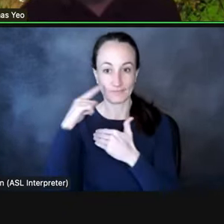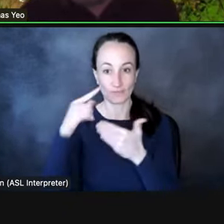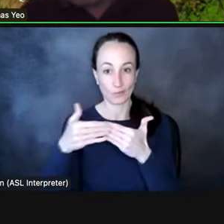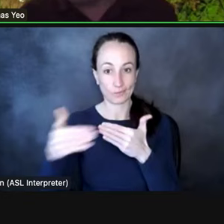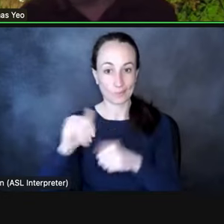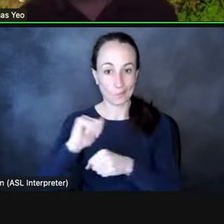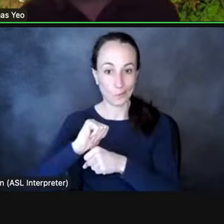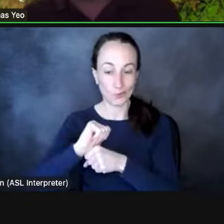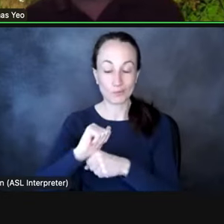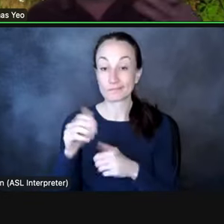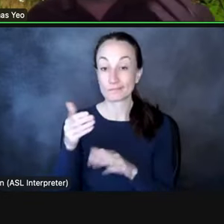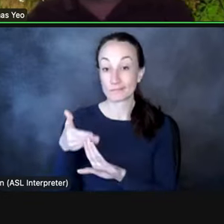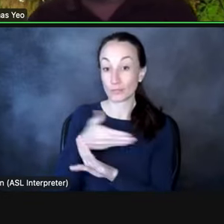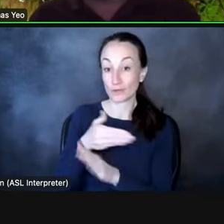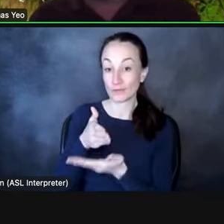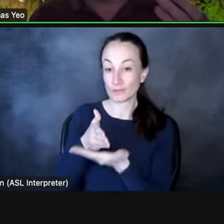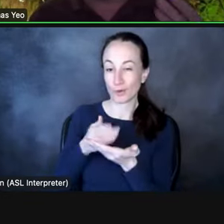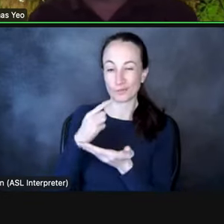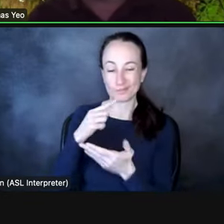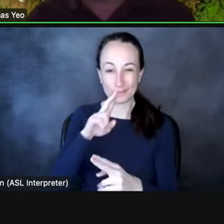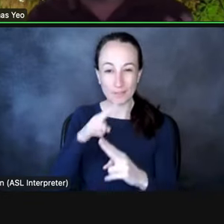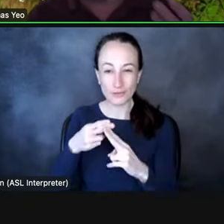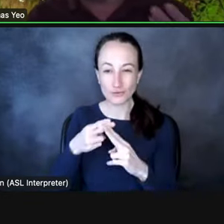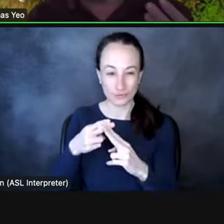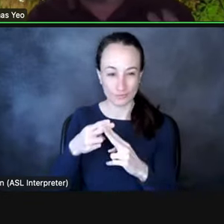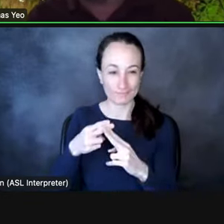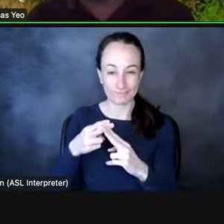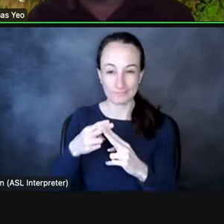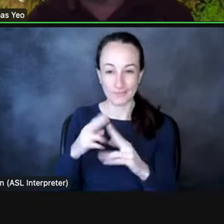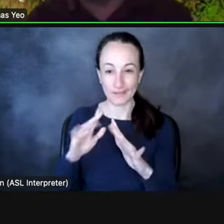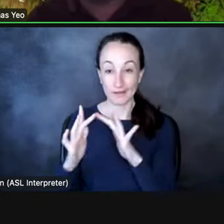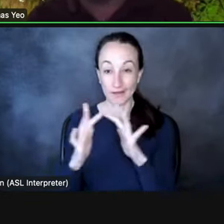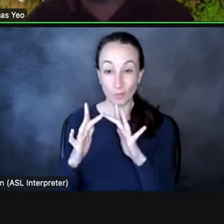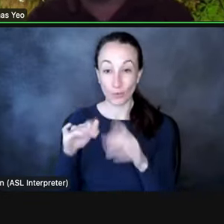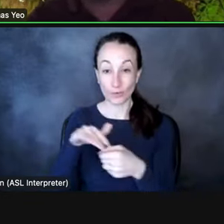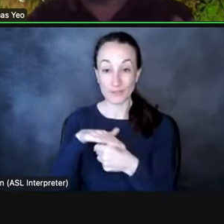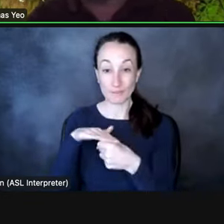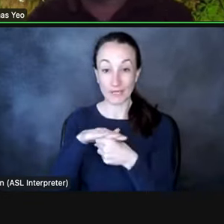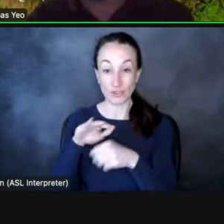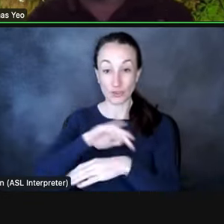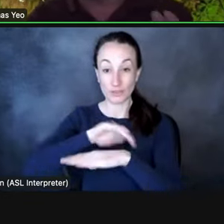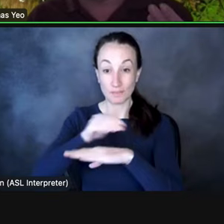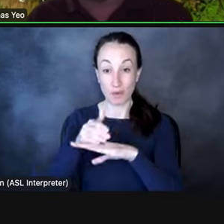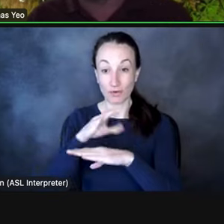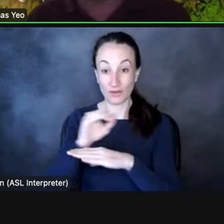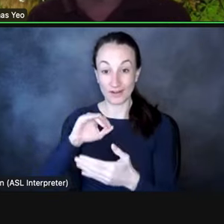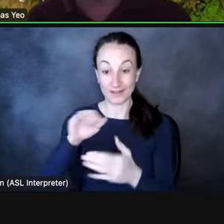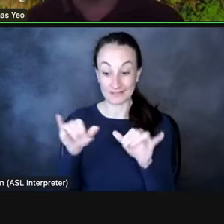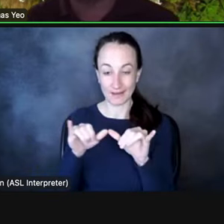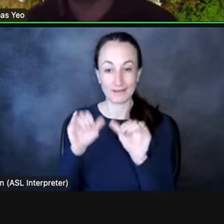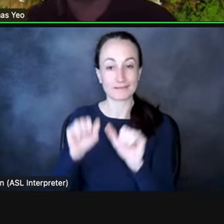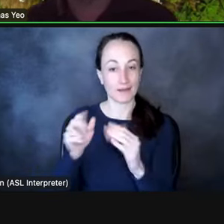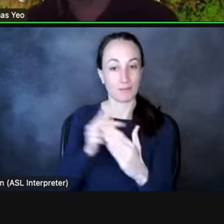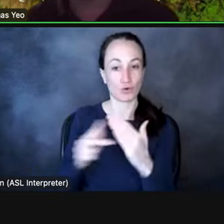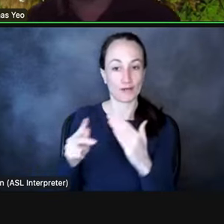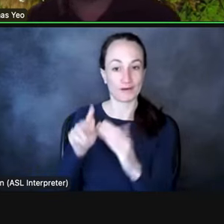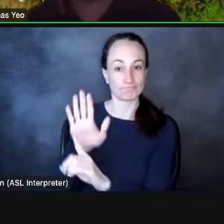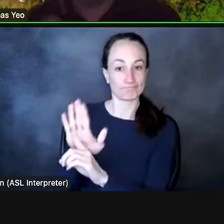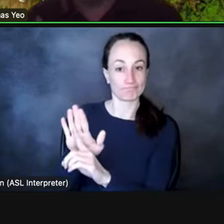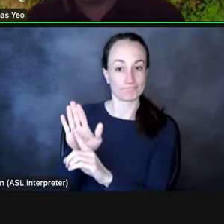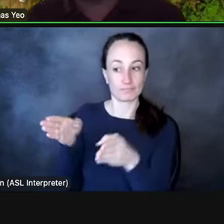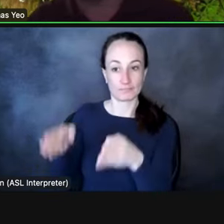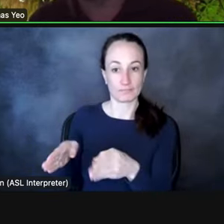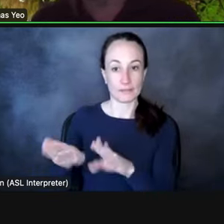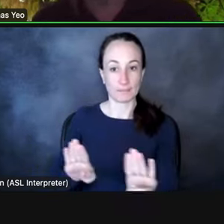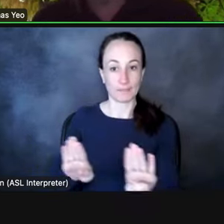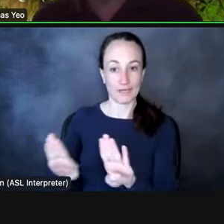In the previous part, I mentioned that network spatial topography and size can be used to predict behavioral traits. In